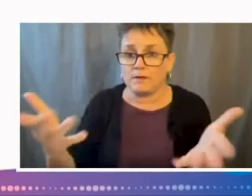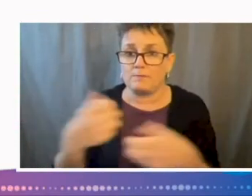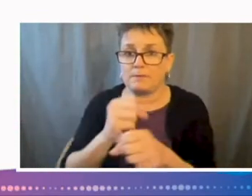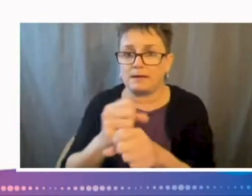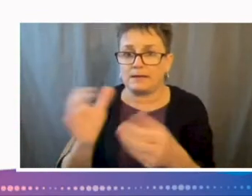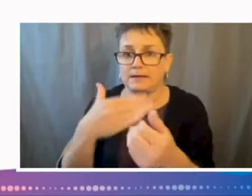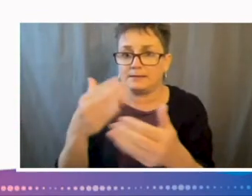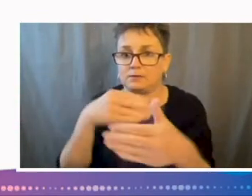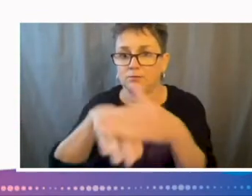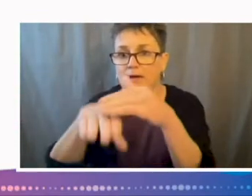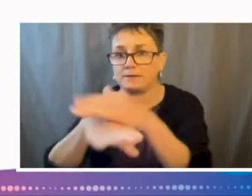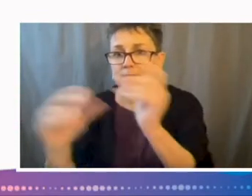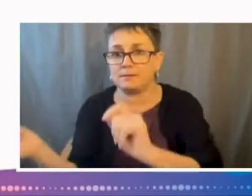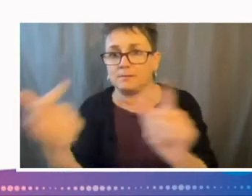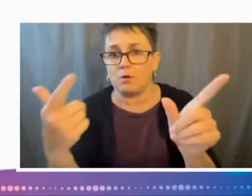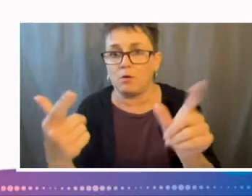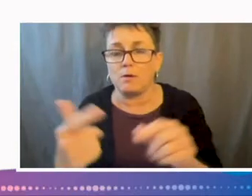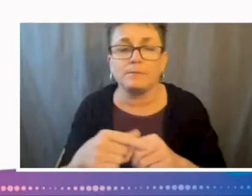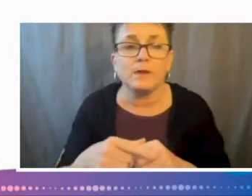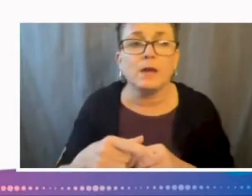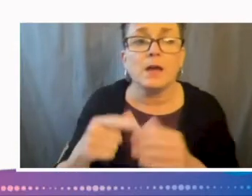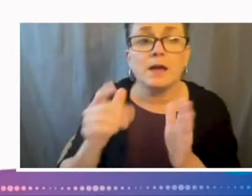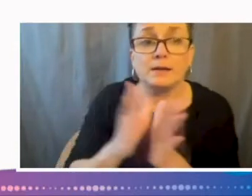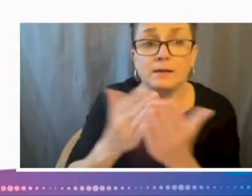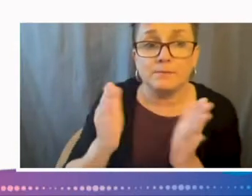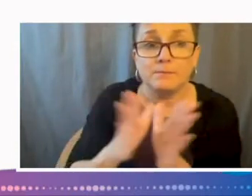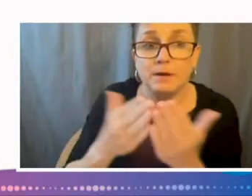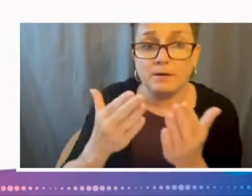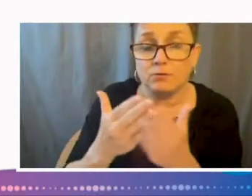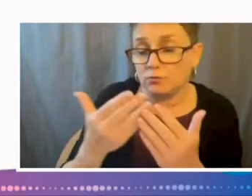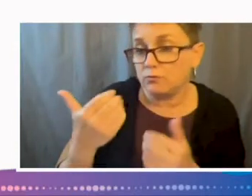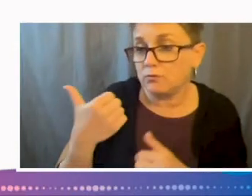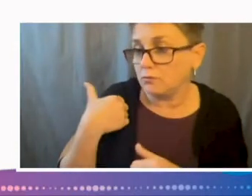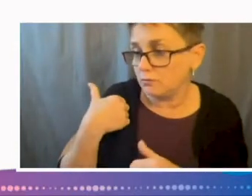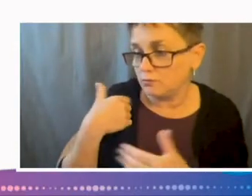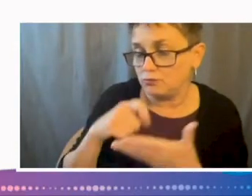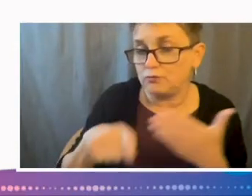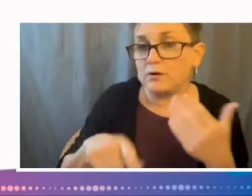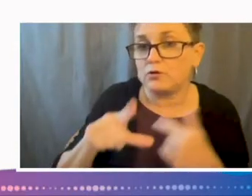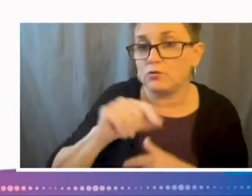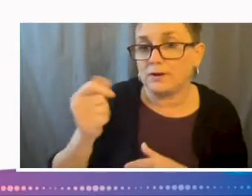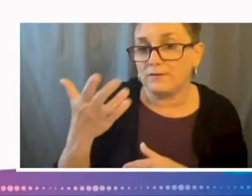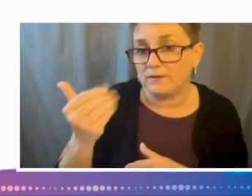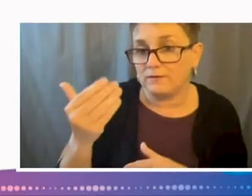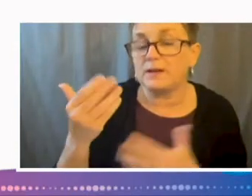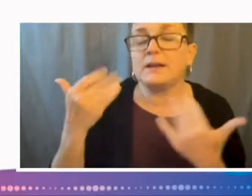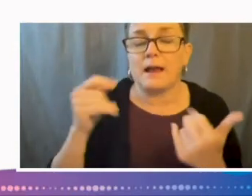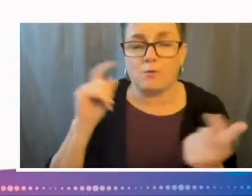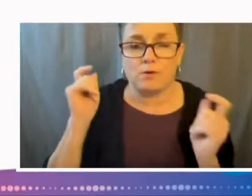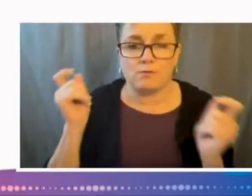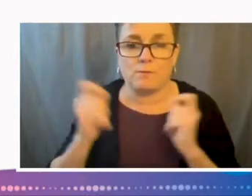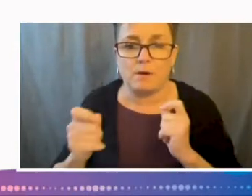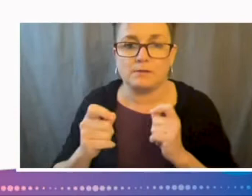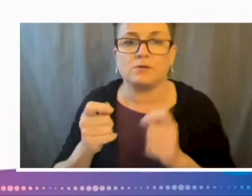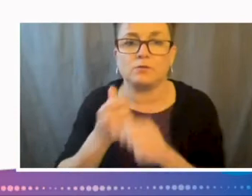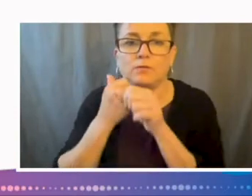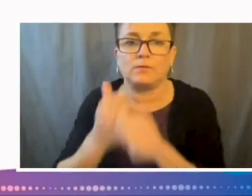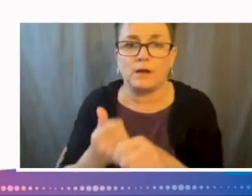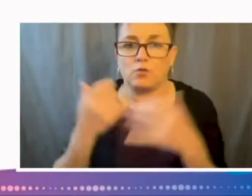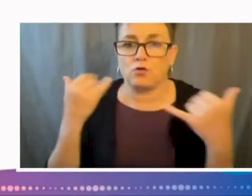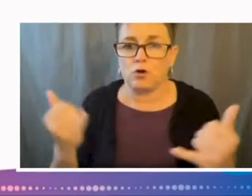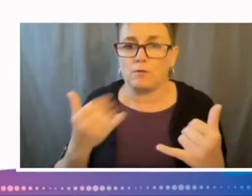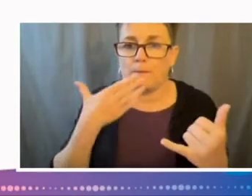The manual, last released in 2015, is currently being revised to account for changes in industry best practices, planning,